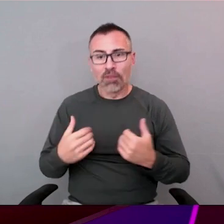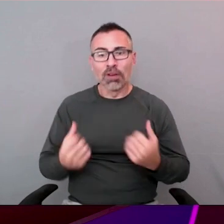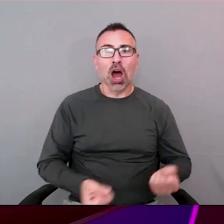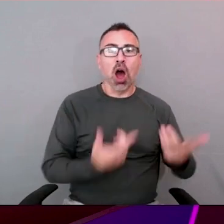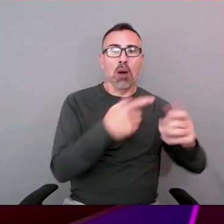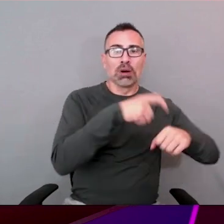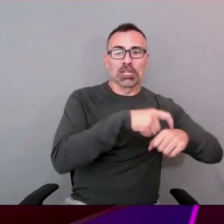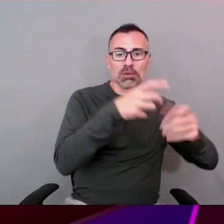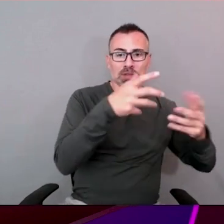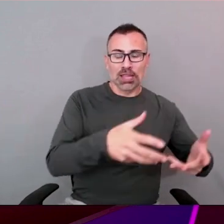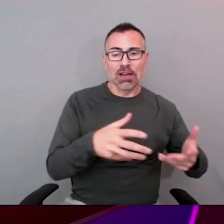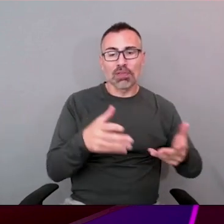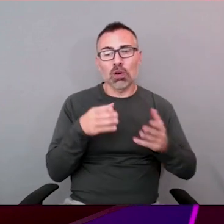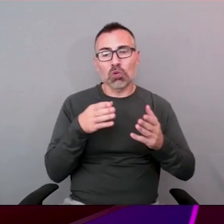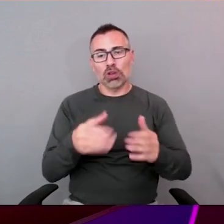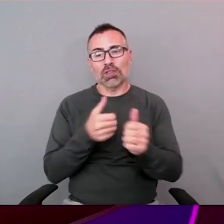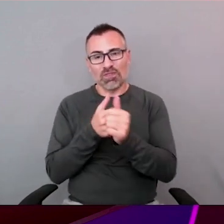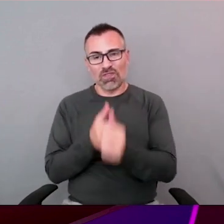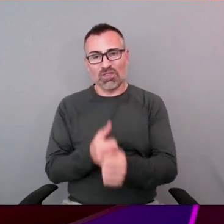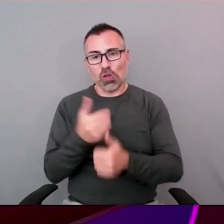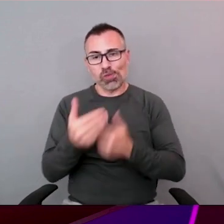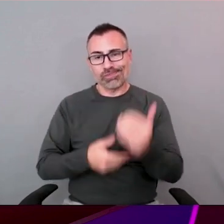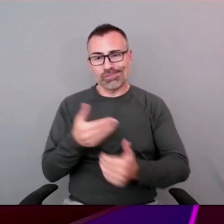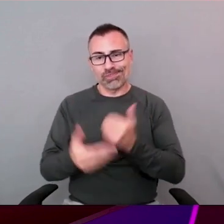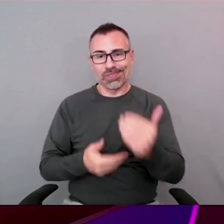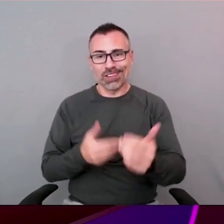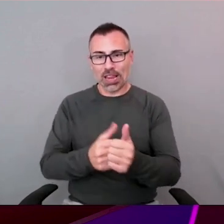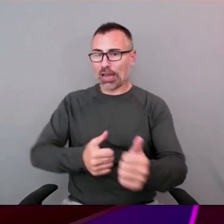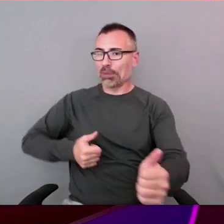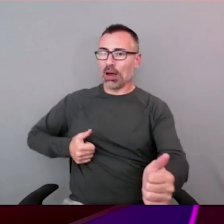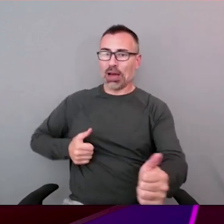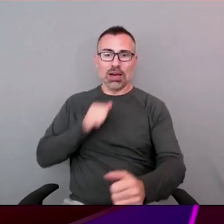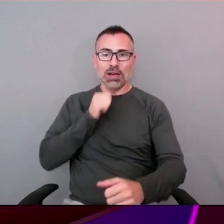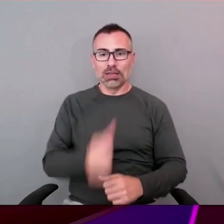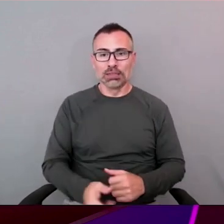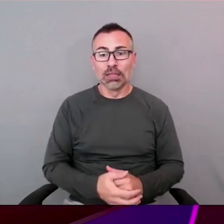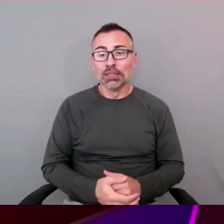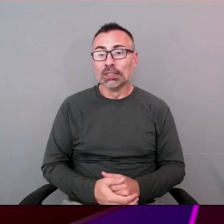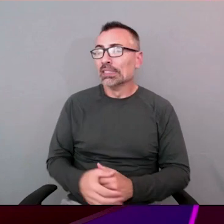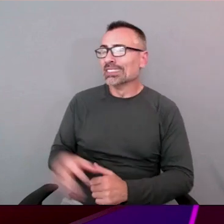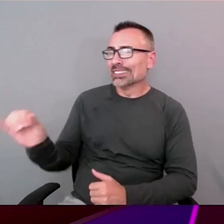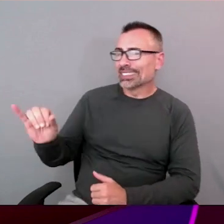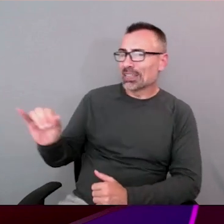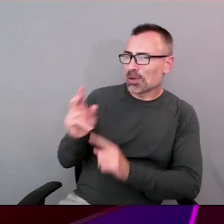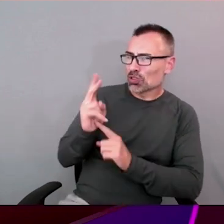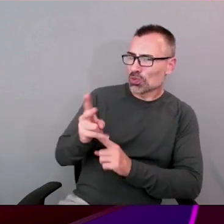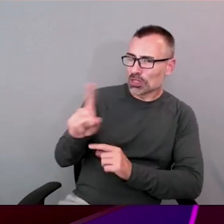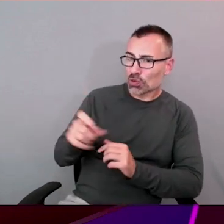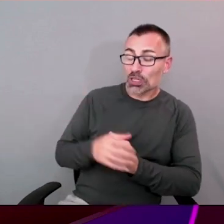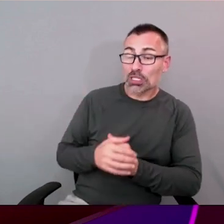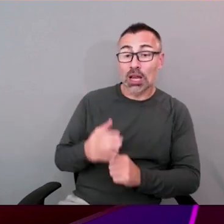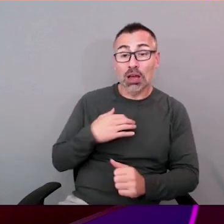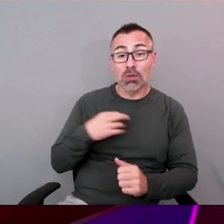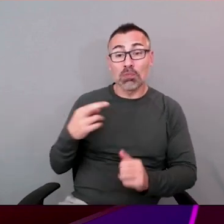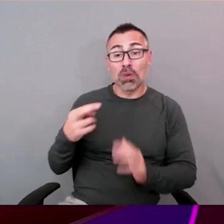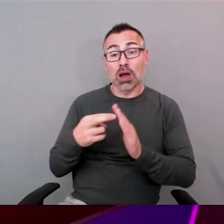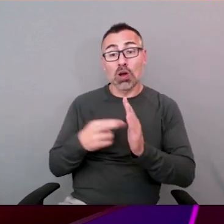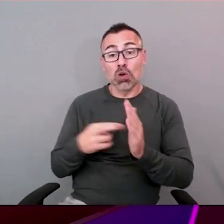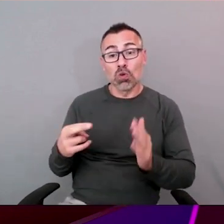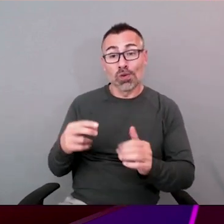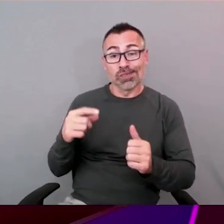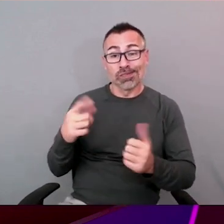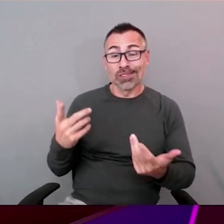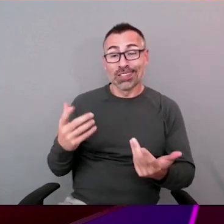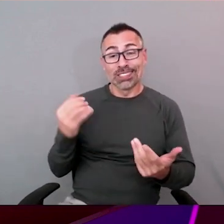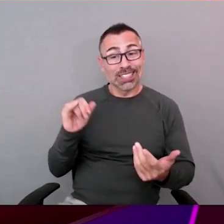on pace and not fall behind. Yeah, I think I do the same thing, about 2 minutes per question. So my rule of thumb is every 10 questions should be 20 minutes. And if I